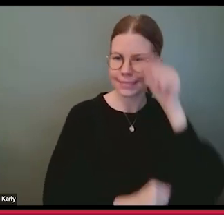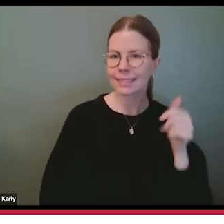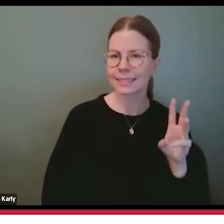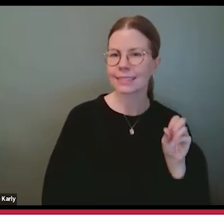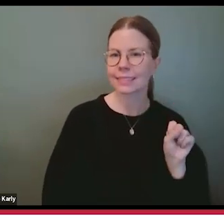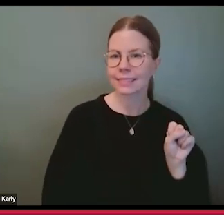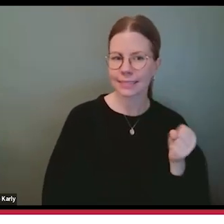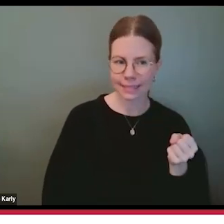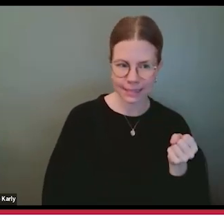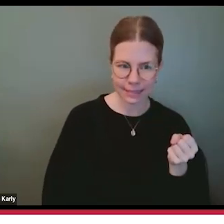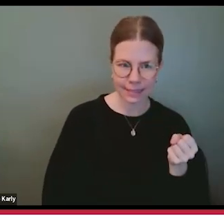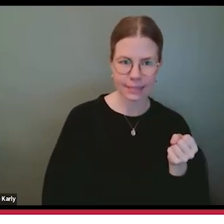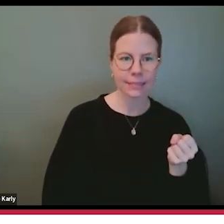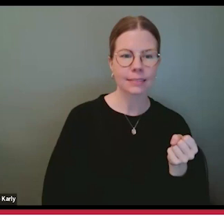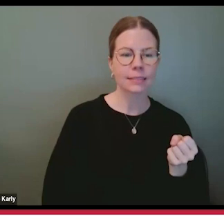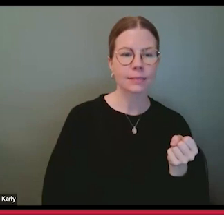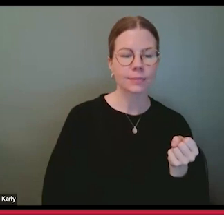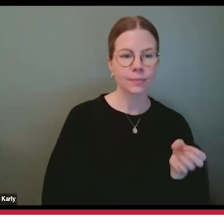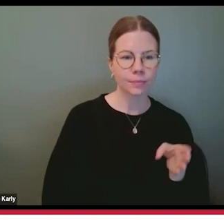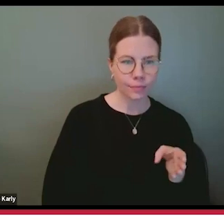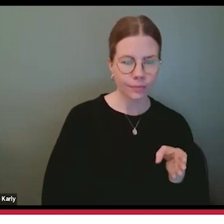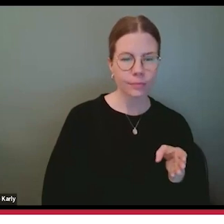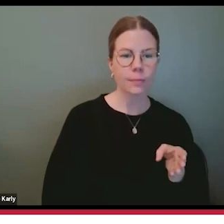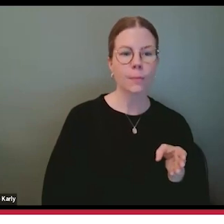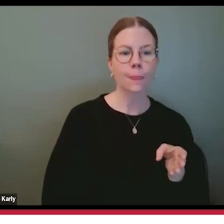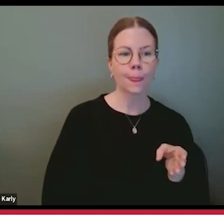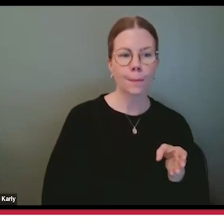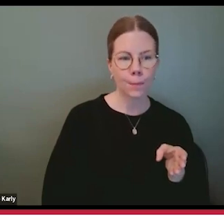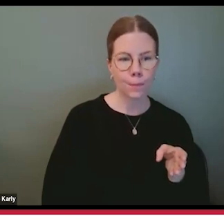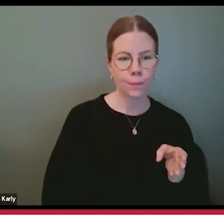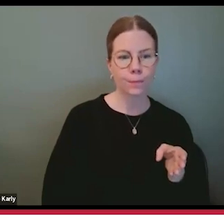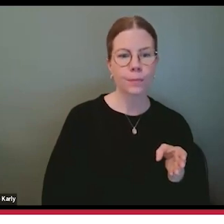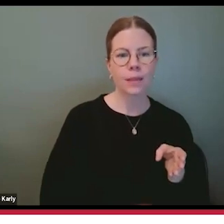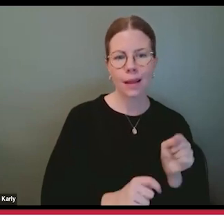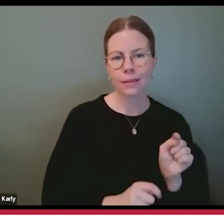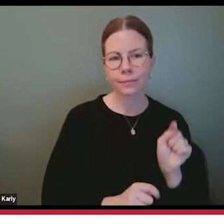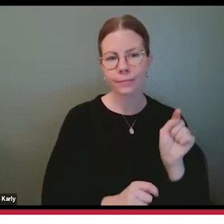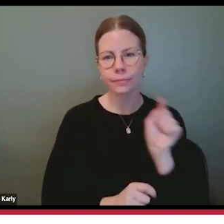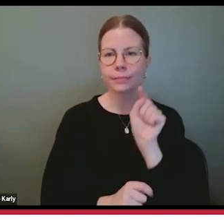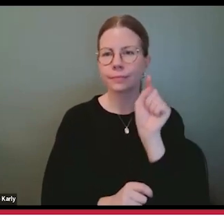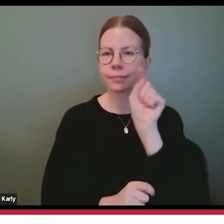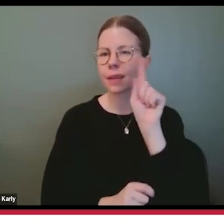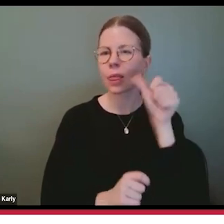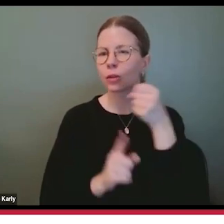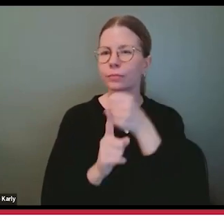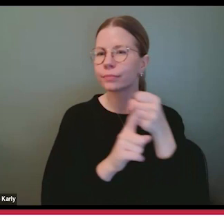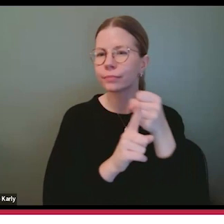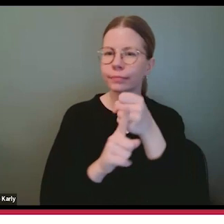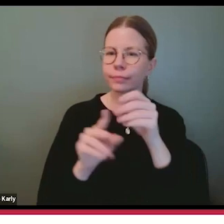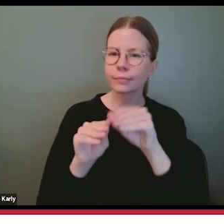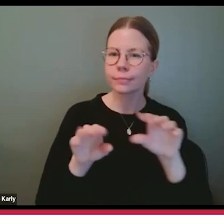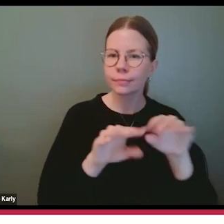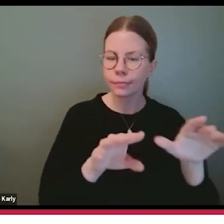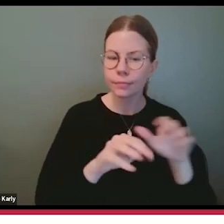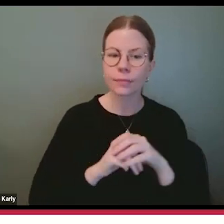Humans and other human outbreaks have occurred. And once again, the countermeasure development began in